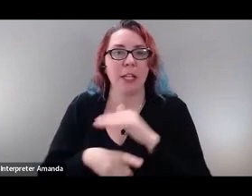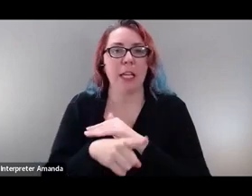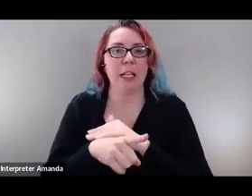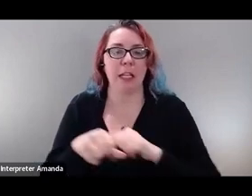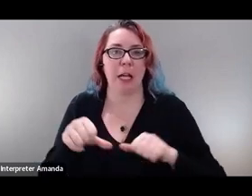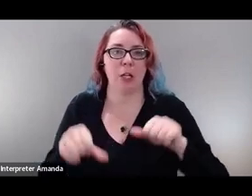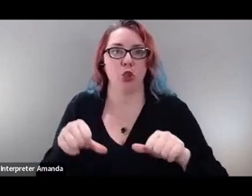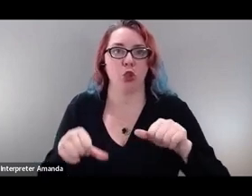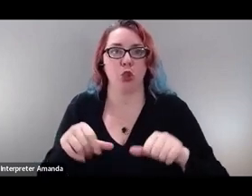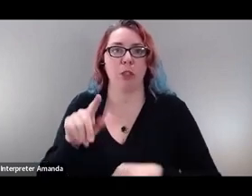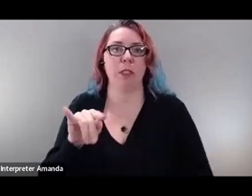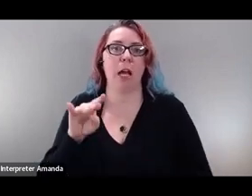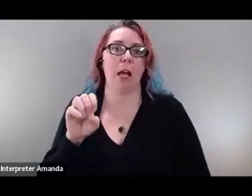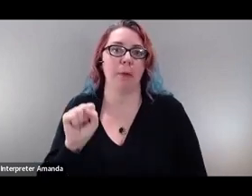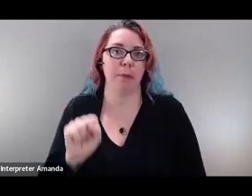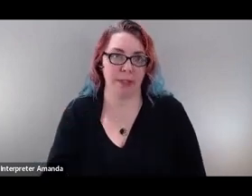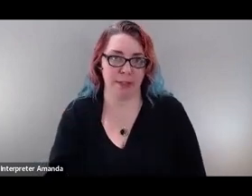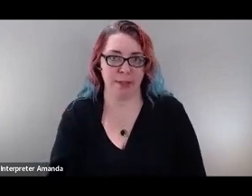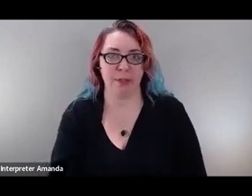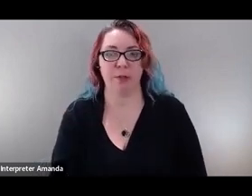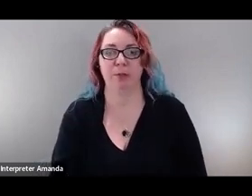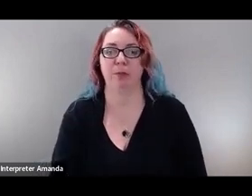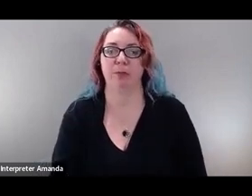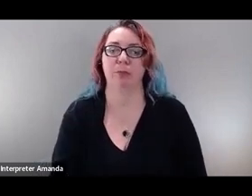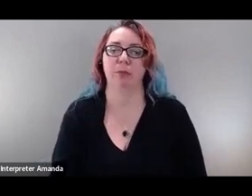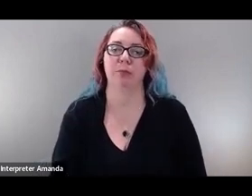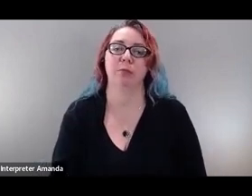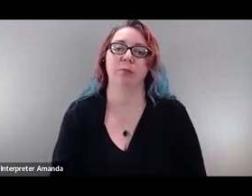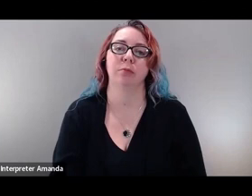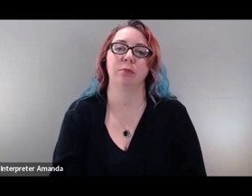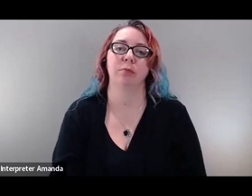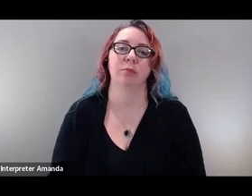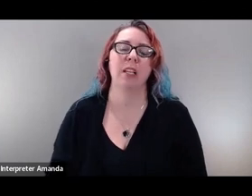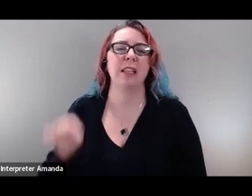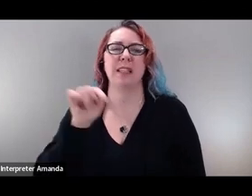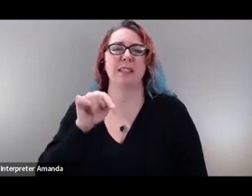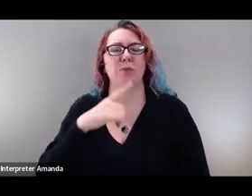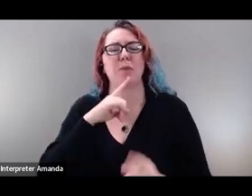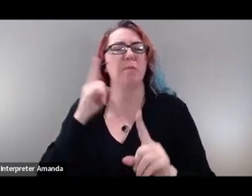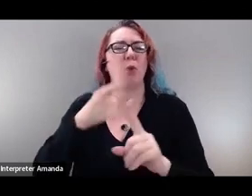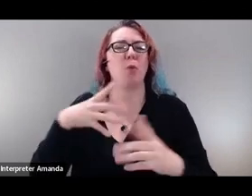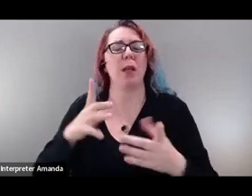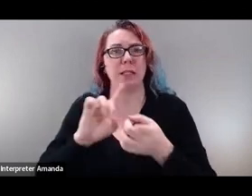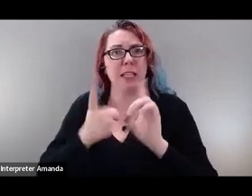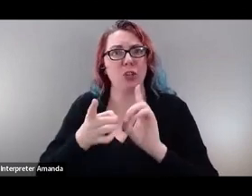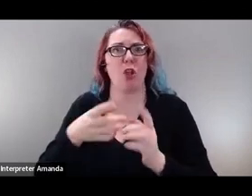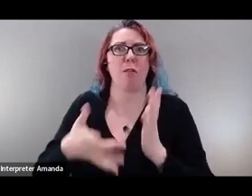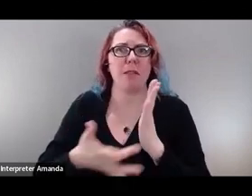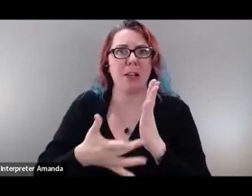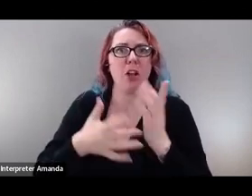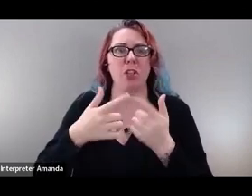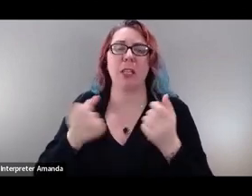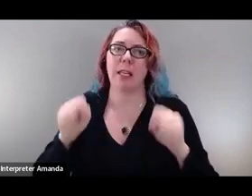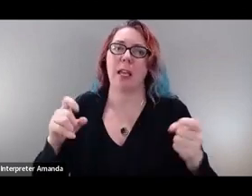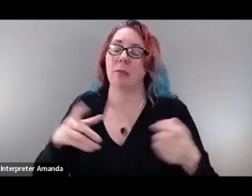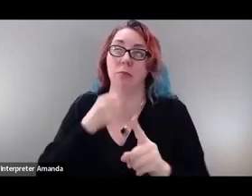times. This topic recognizes that digital technology can bring rapid change. So we invited people to reflect on how